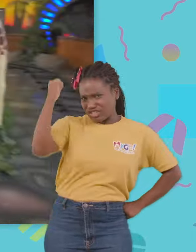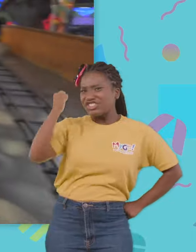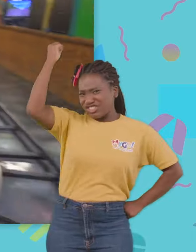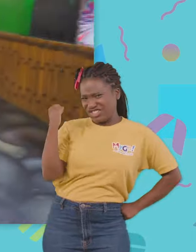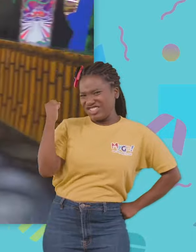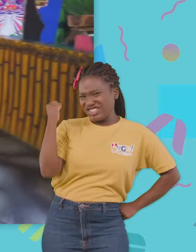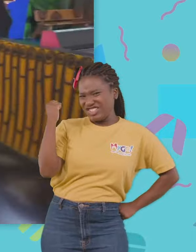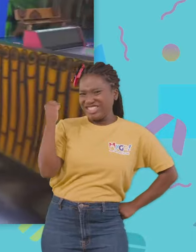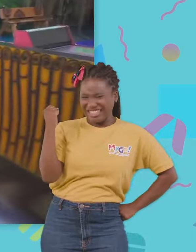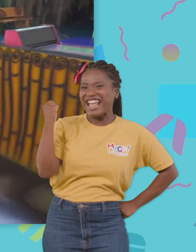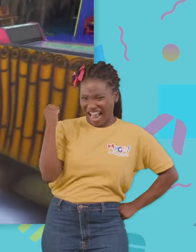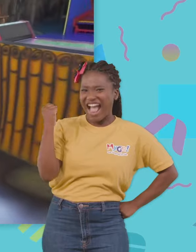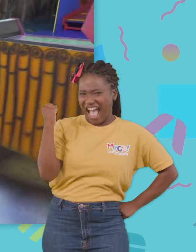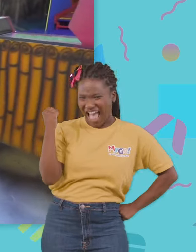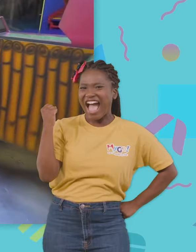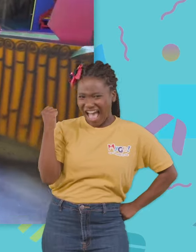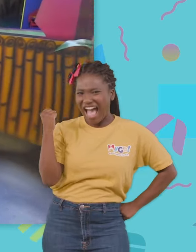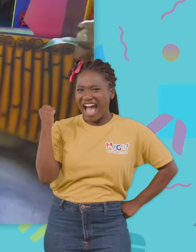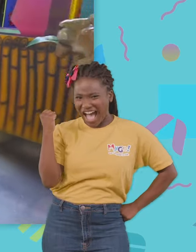you go choo-choo.